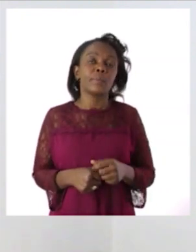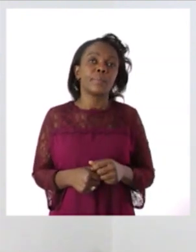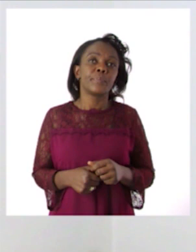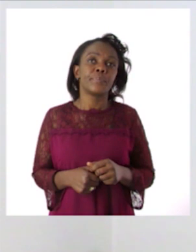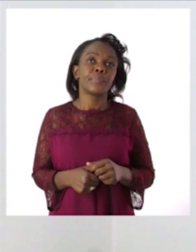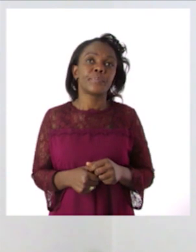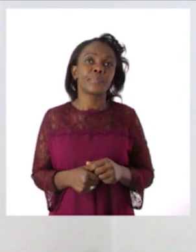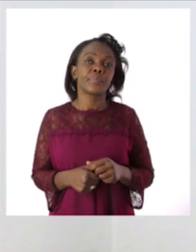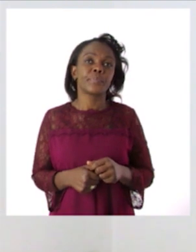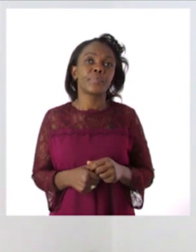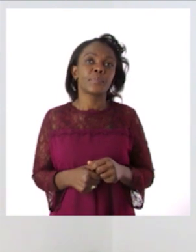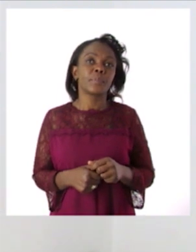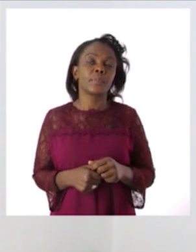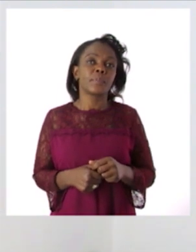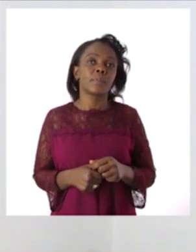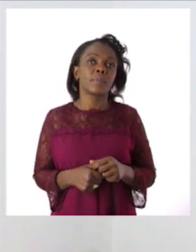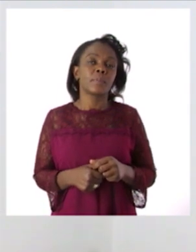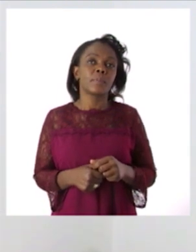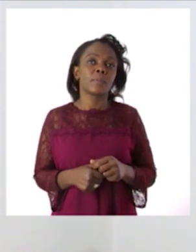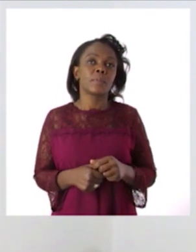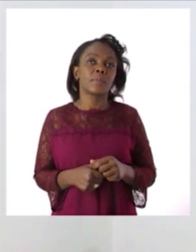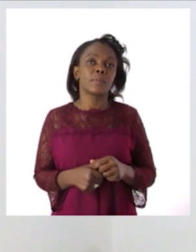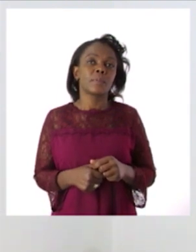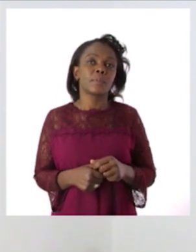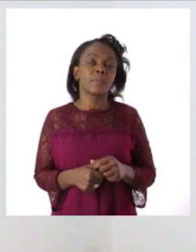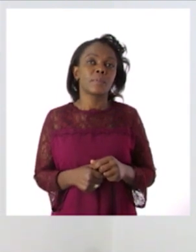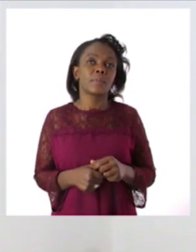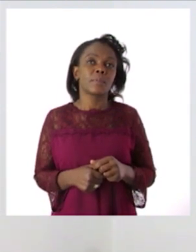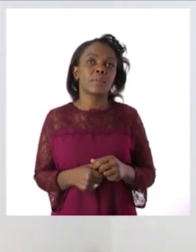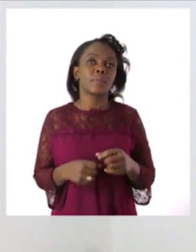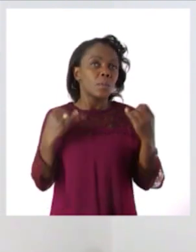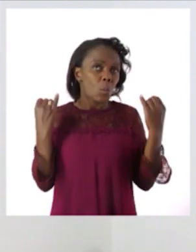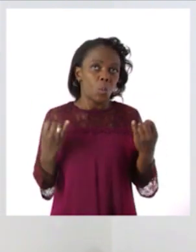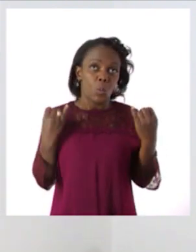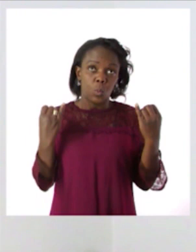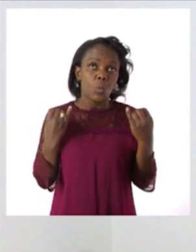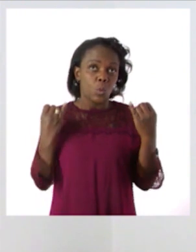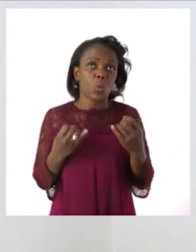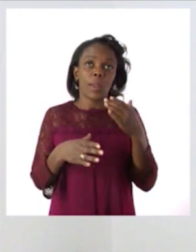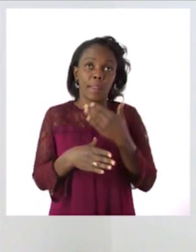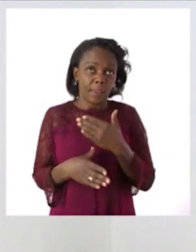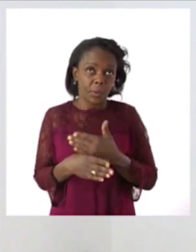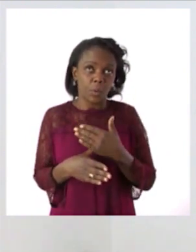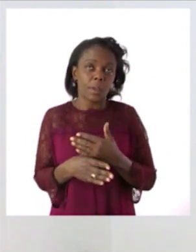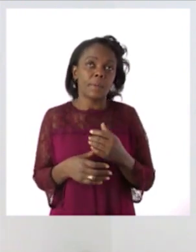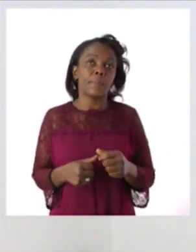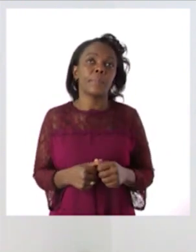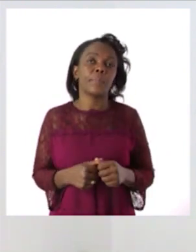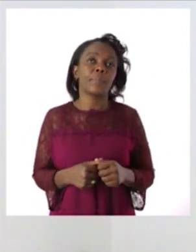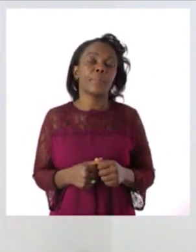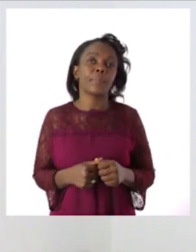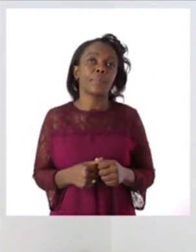the colors on this page are very much bright and I'm enjoying looking and watching at them. So what are we going to do